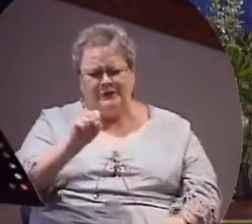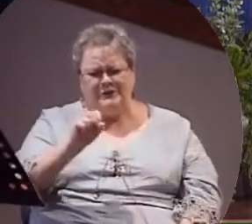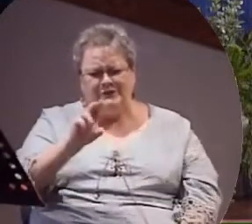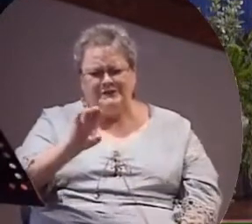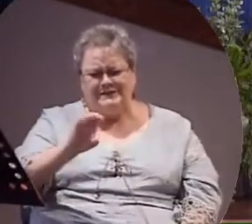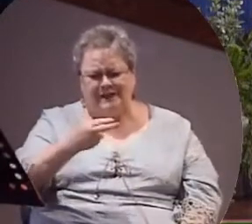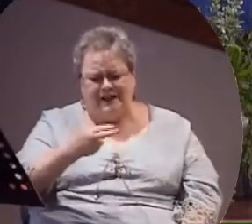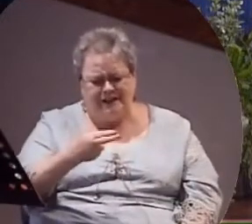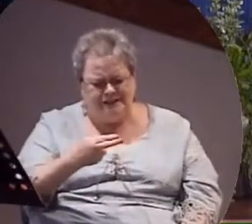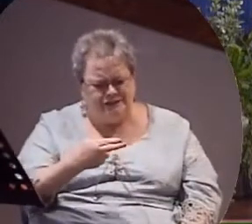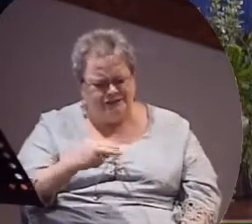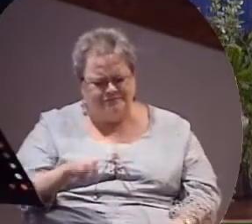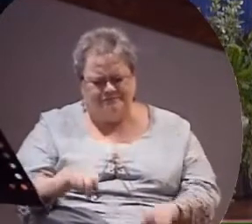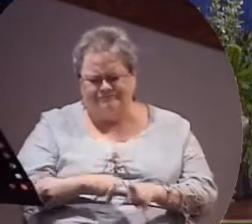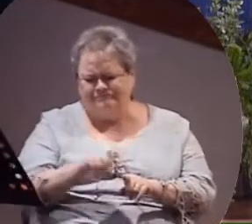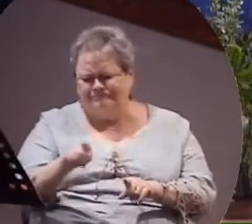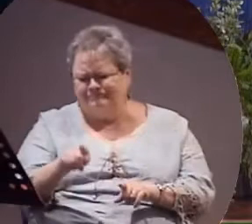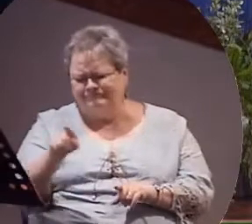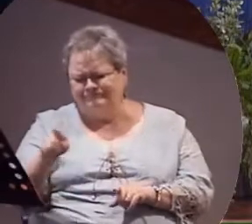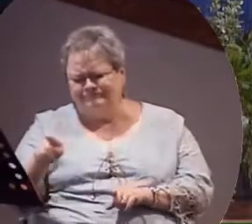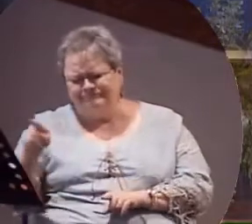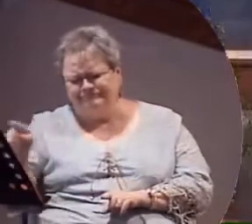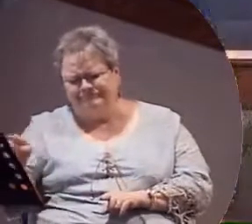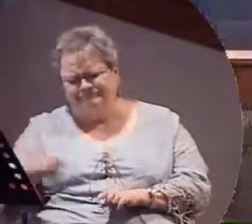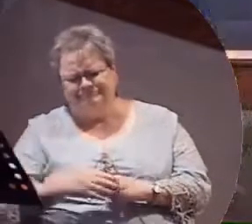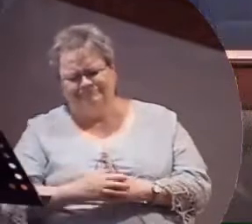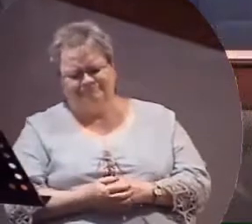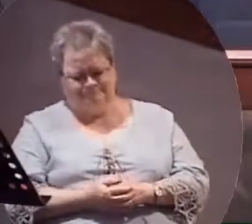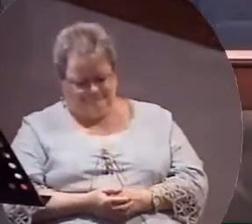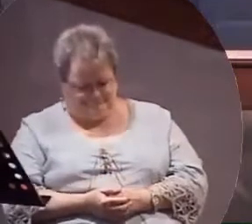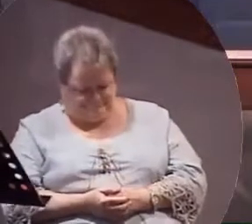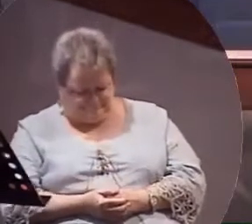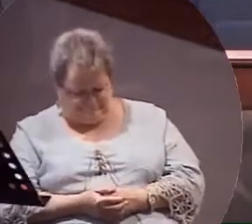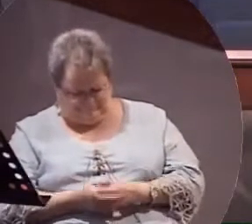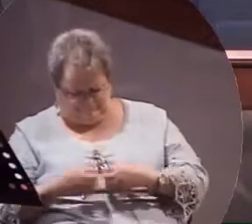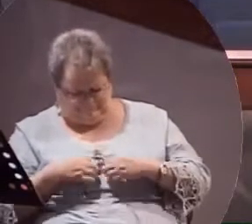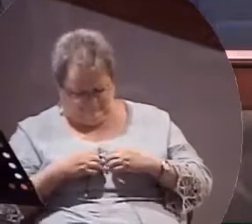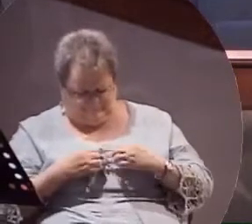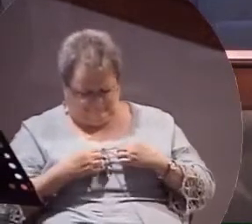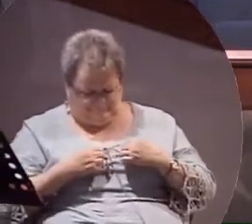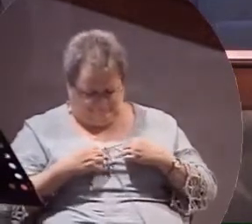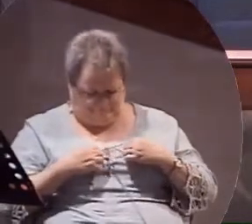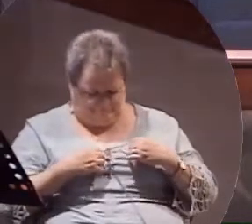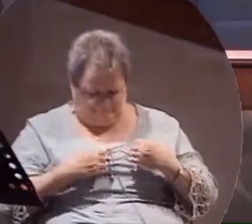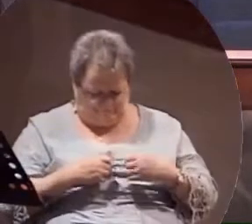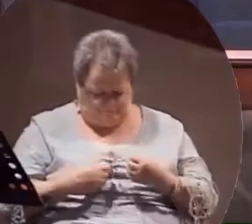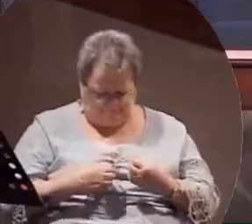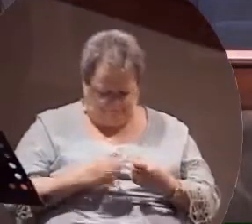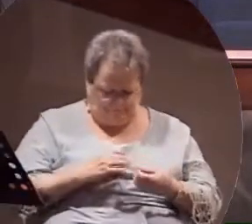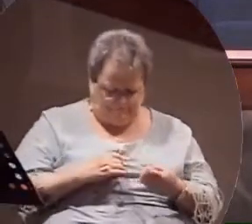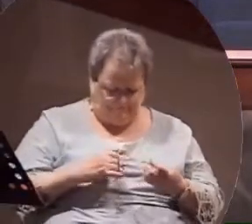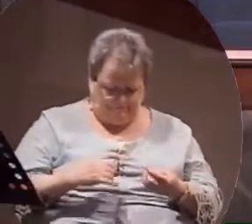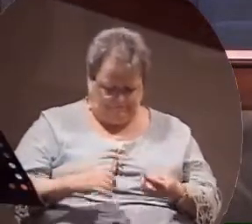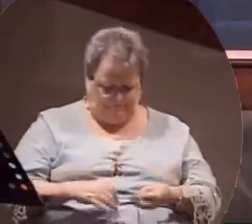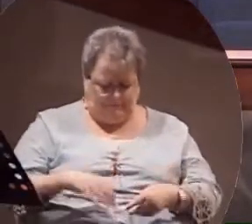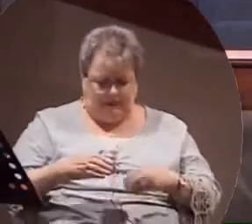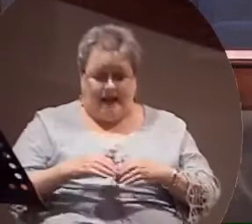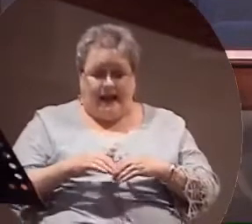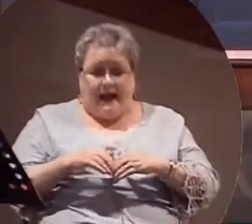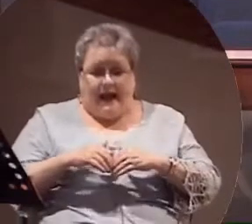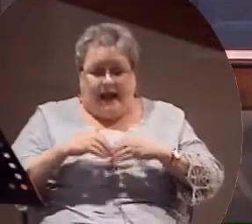Old Brother Such. He strayed. Let me read the story to you. I don't know exactly how it all came